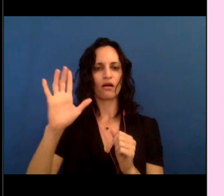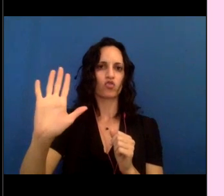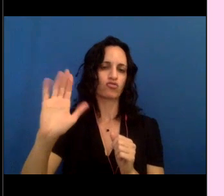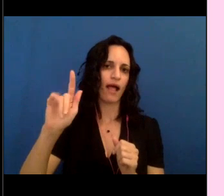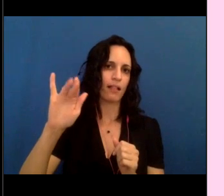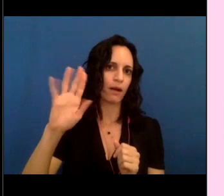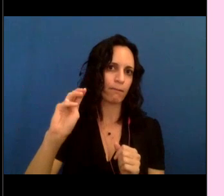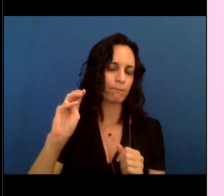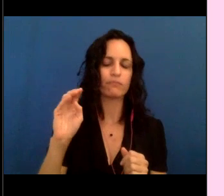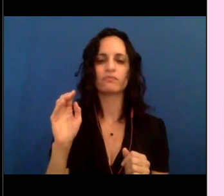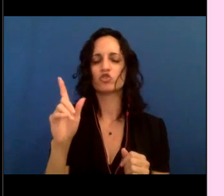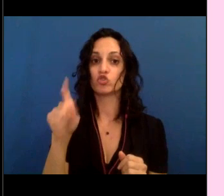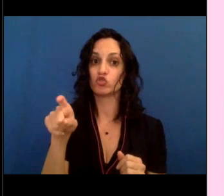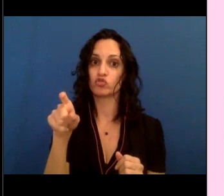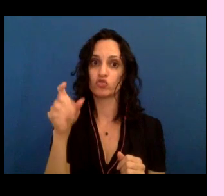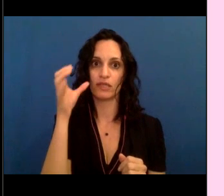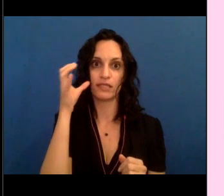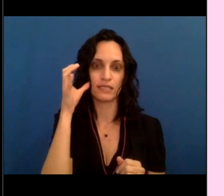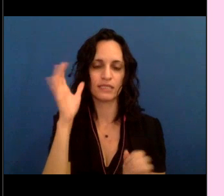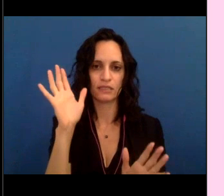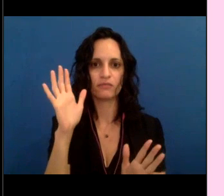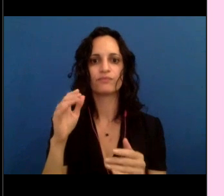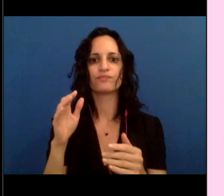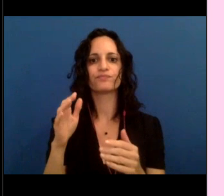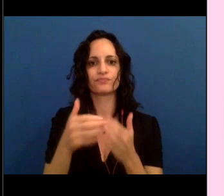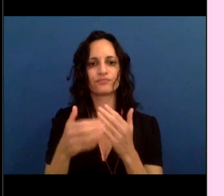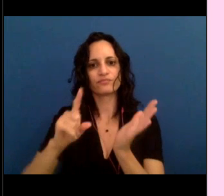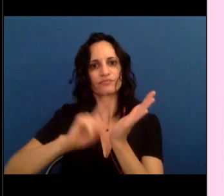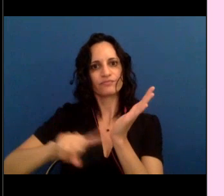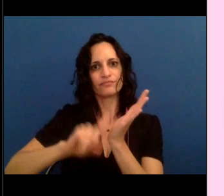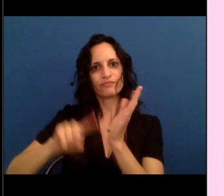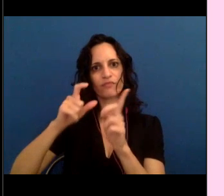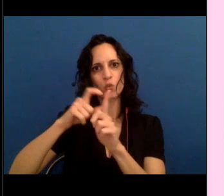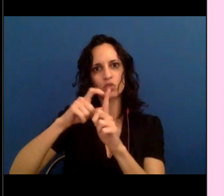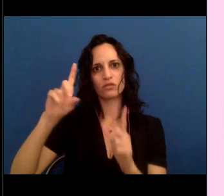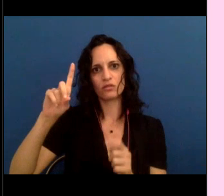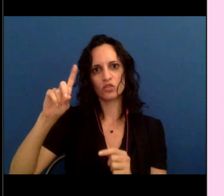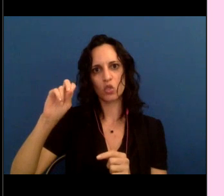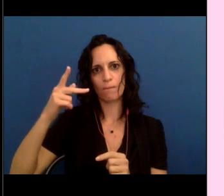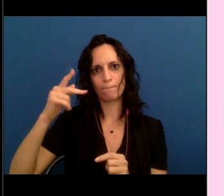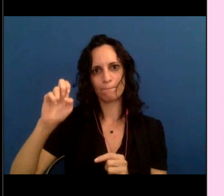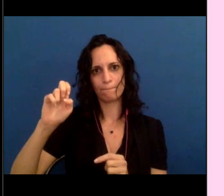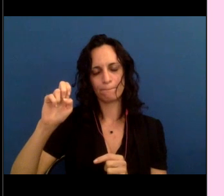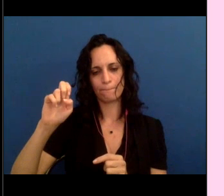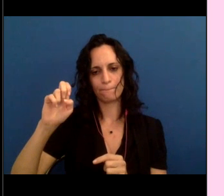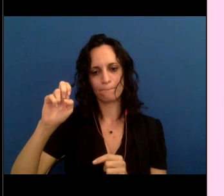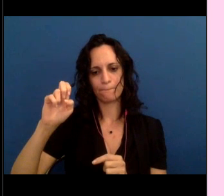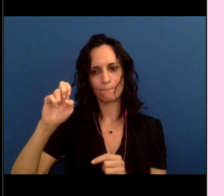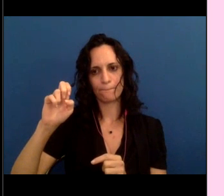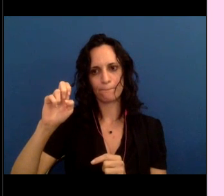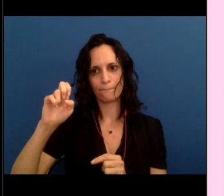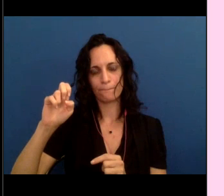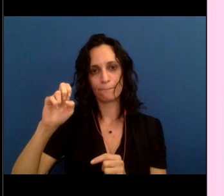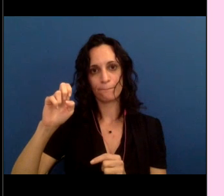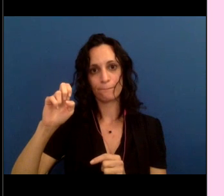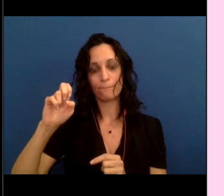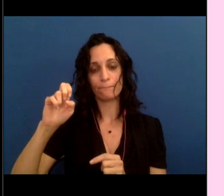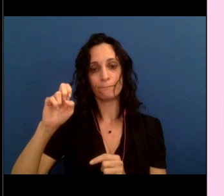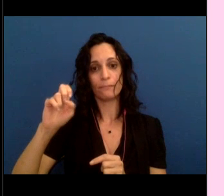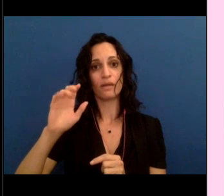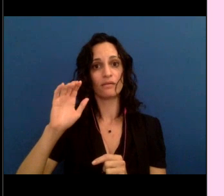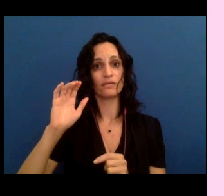after this webinar. But I looked at the history of the word dope, and in that essay, I was